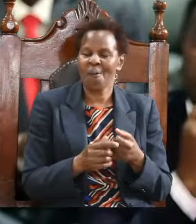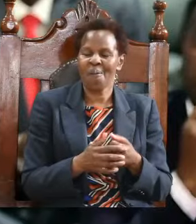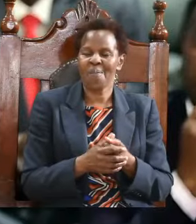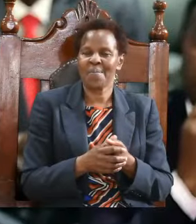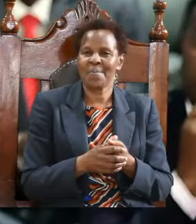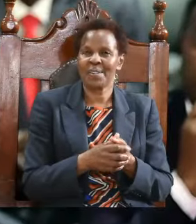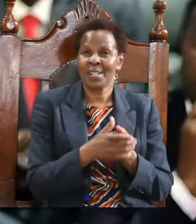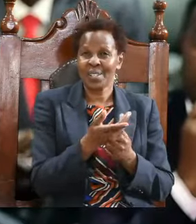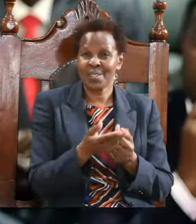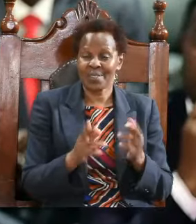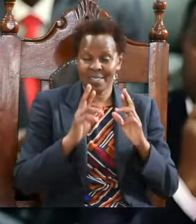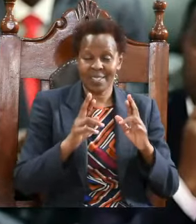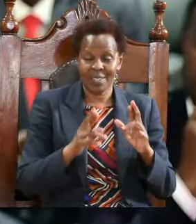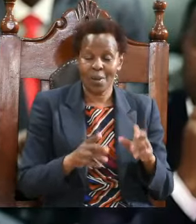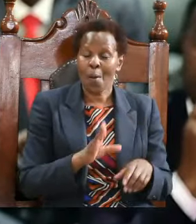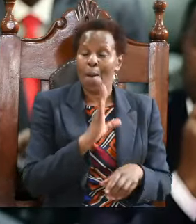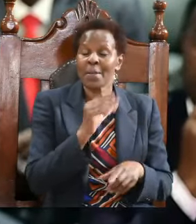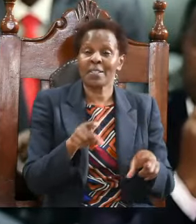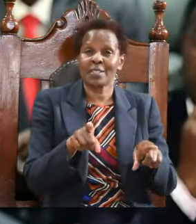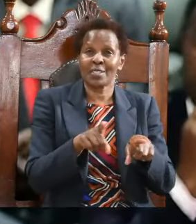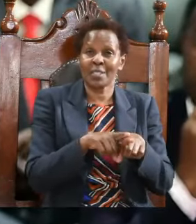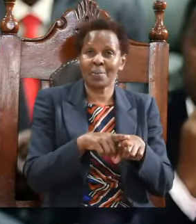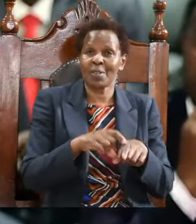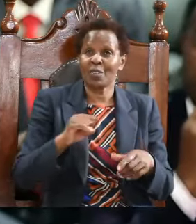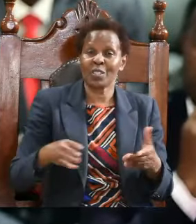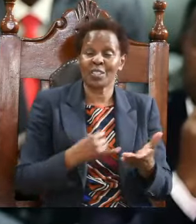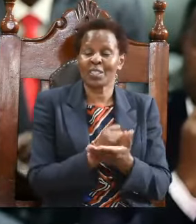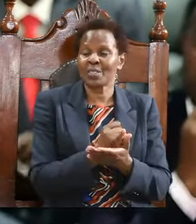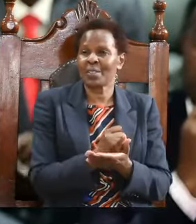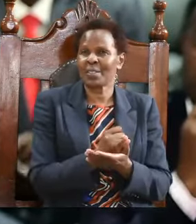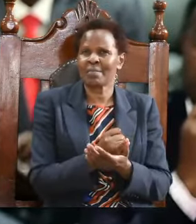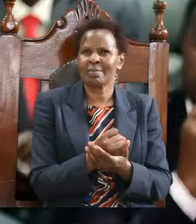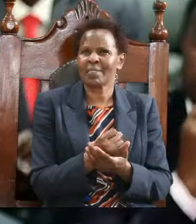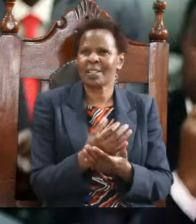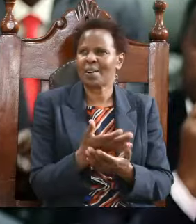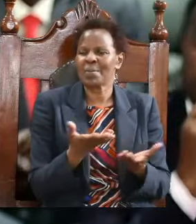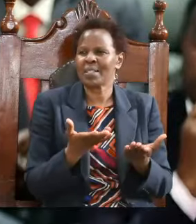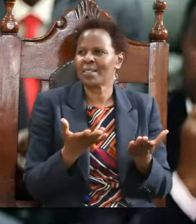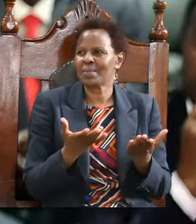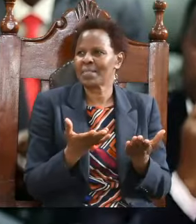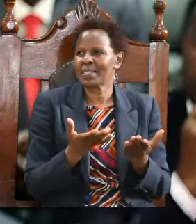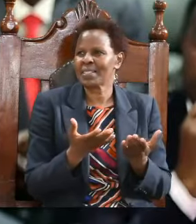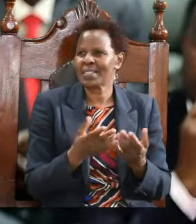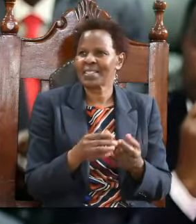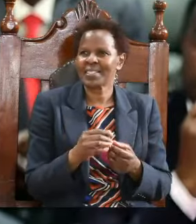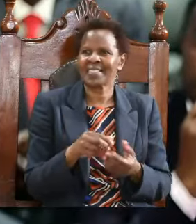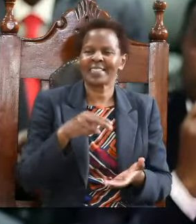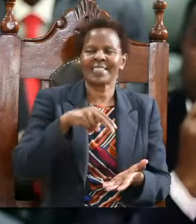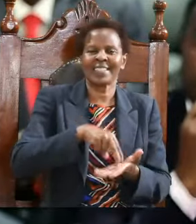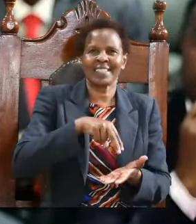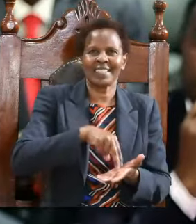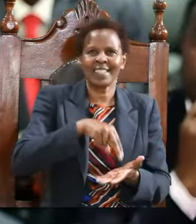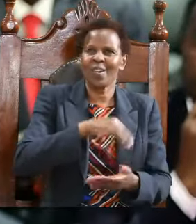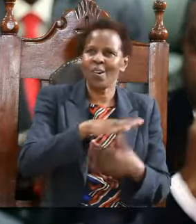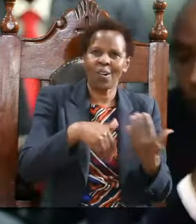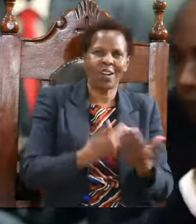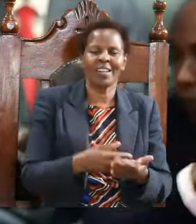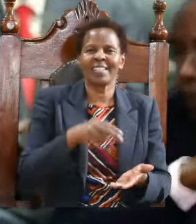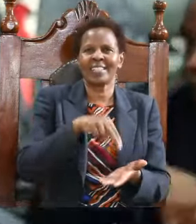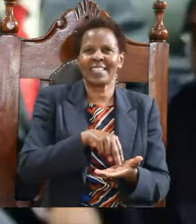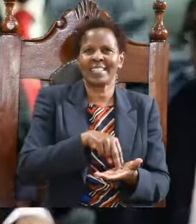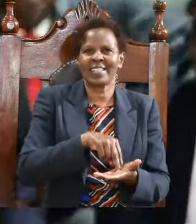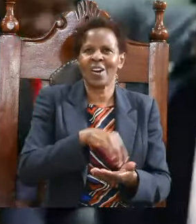are we ready to be like Joshua? How many Joshuas are here with me? Joshuas, stand. Let us all stand. I